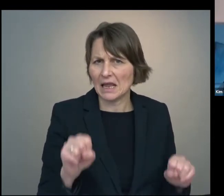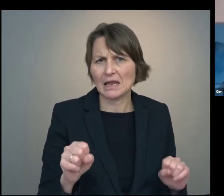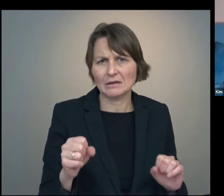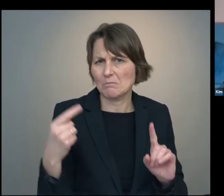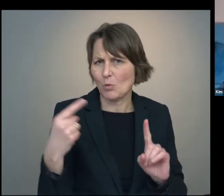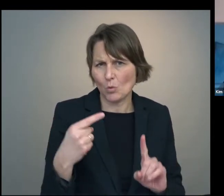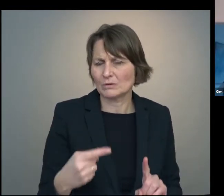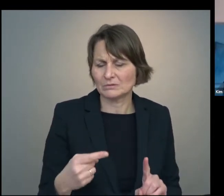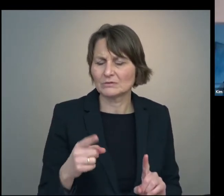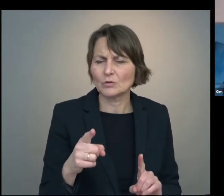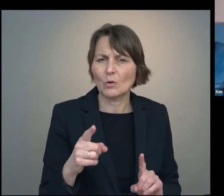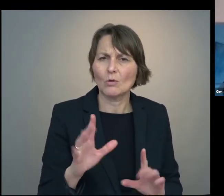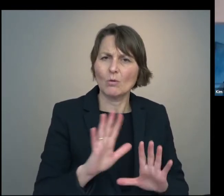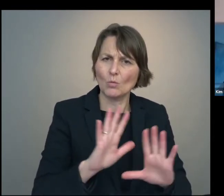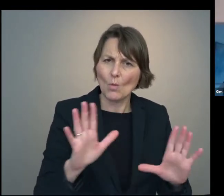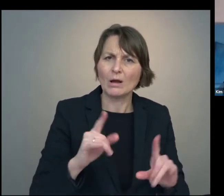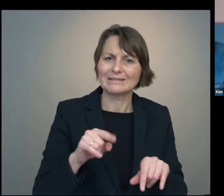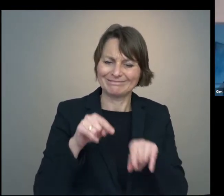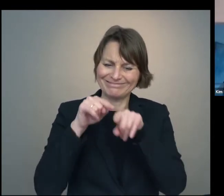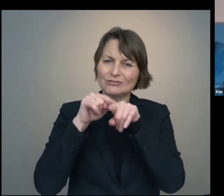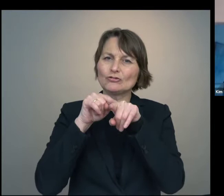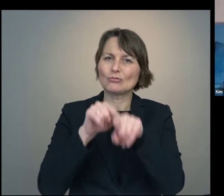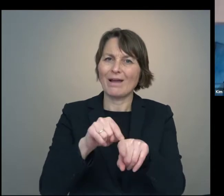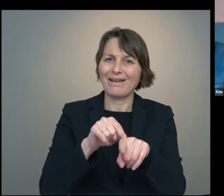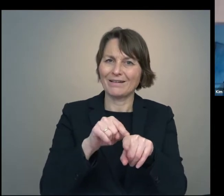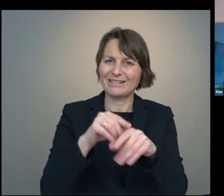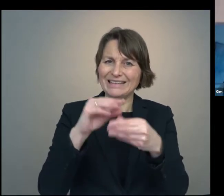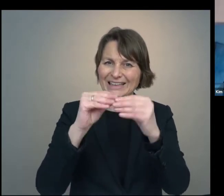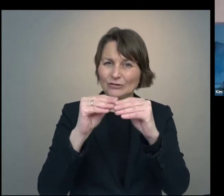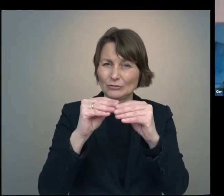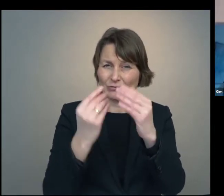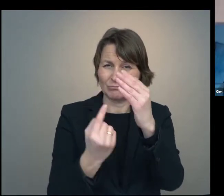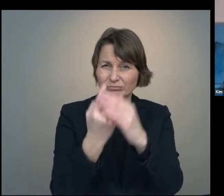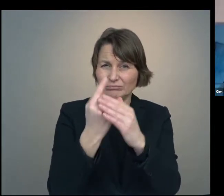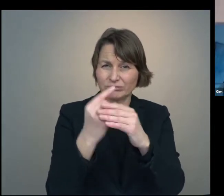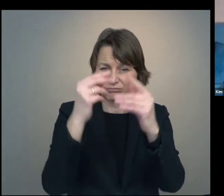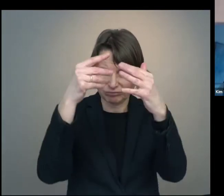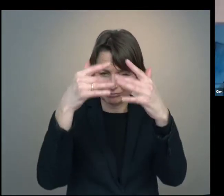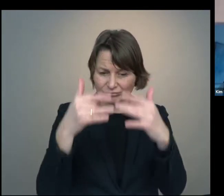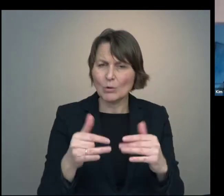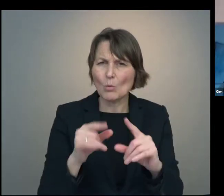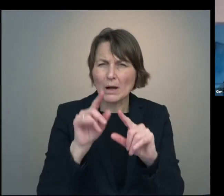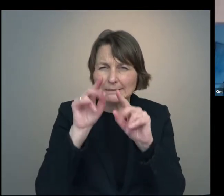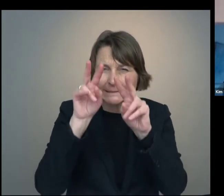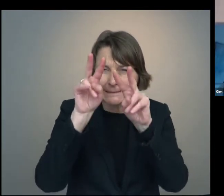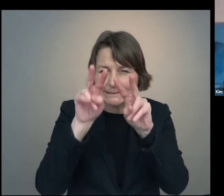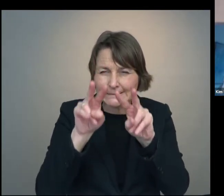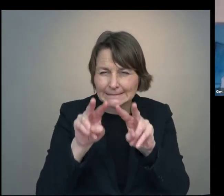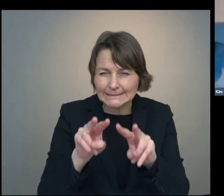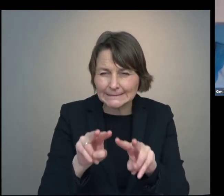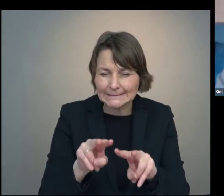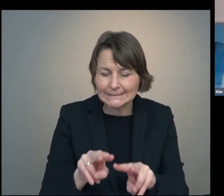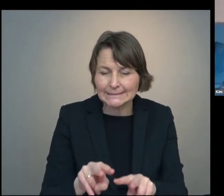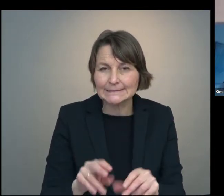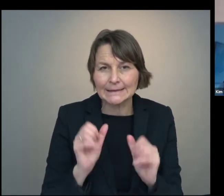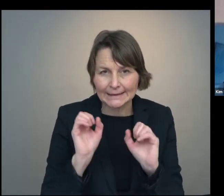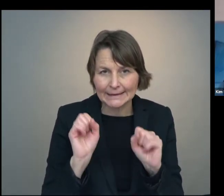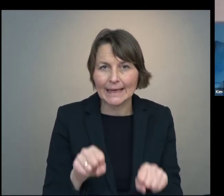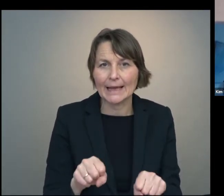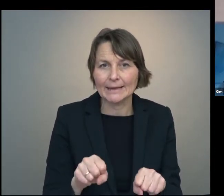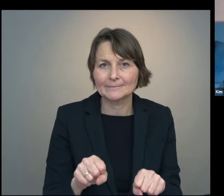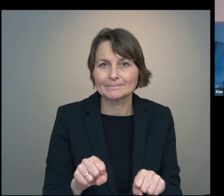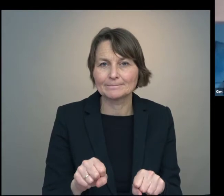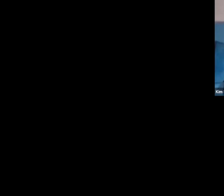that's the point of that. So we wanna get our issue tracker to a place where we're on top of it even more.